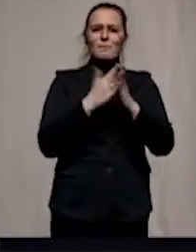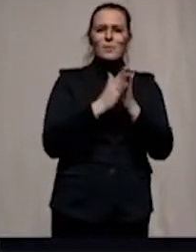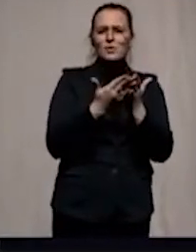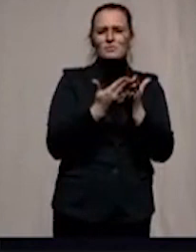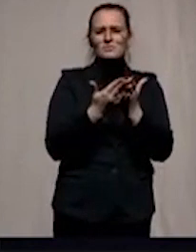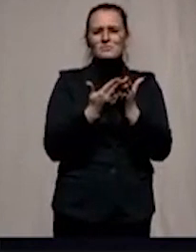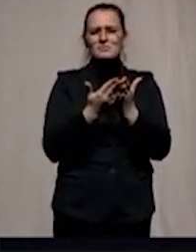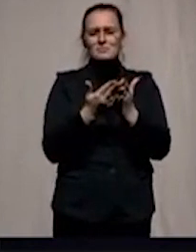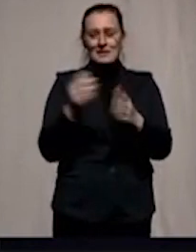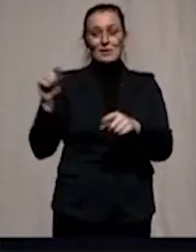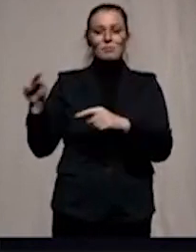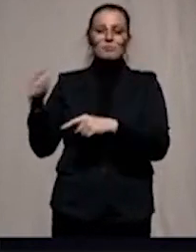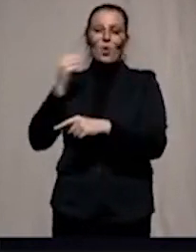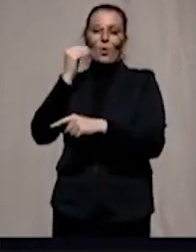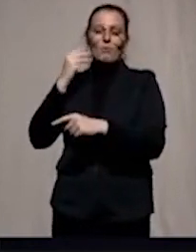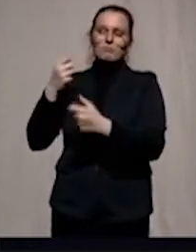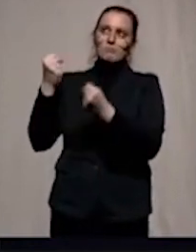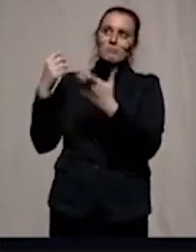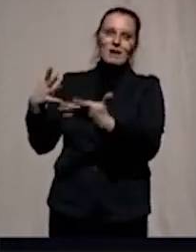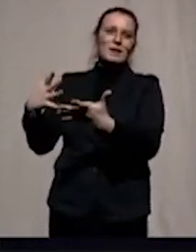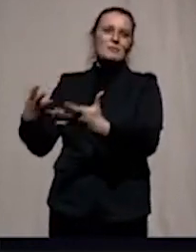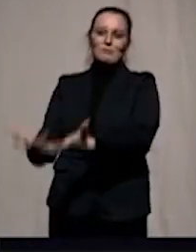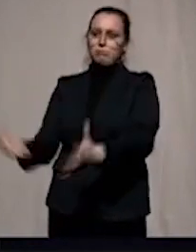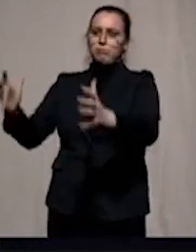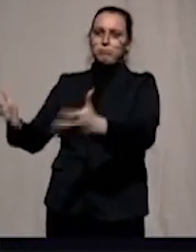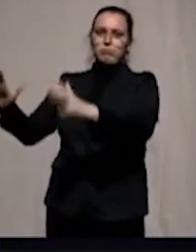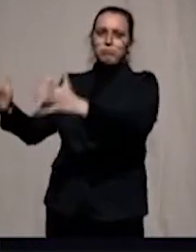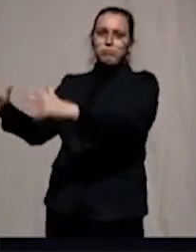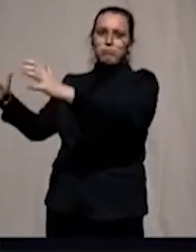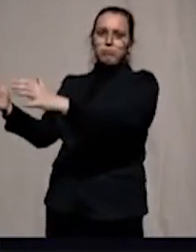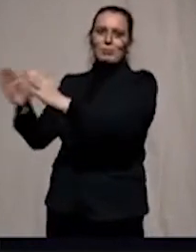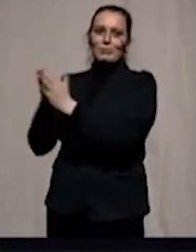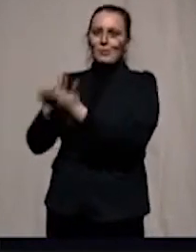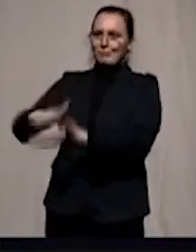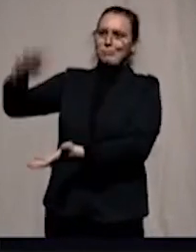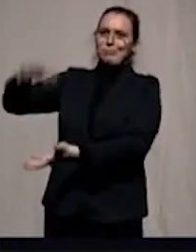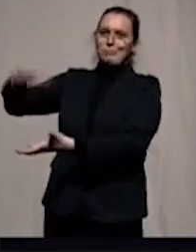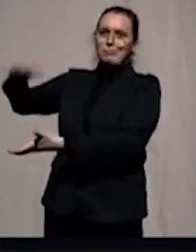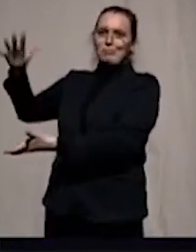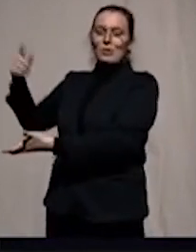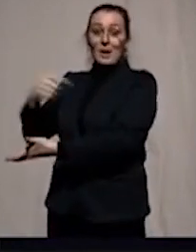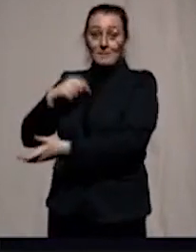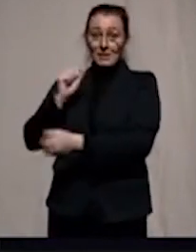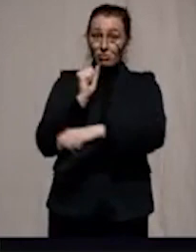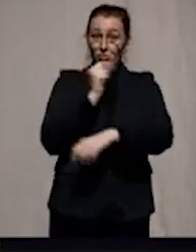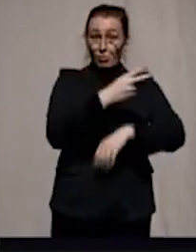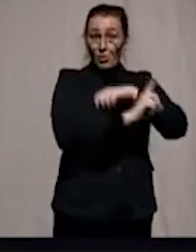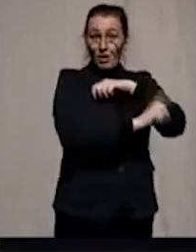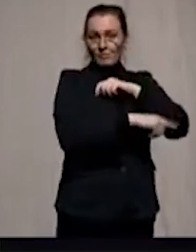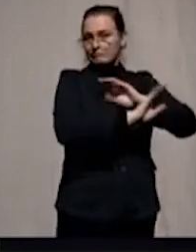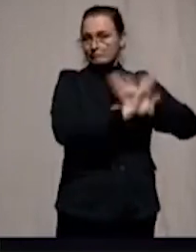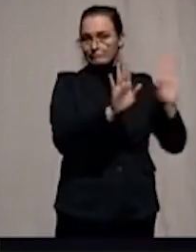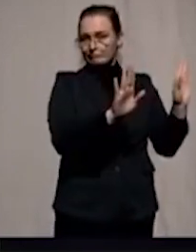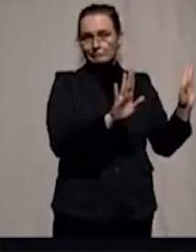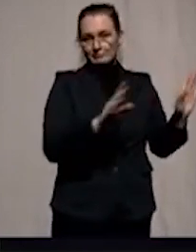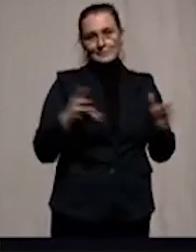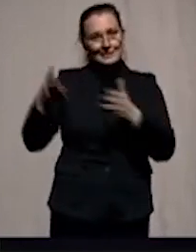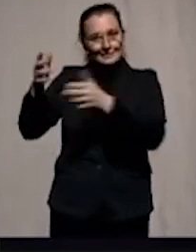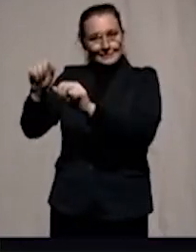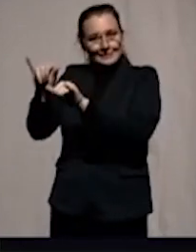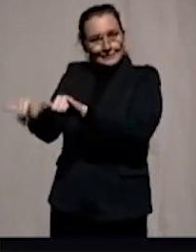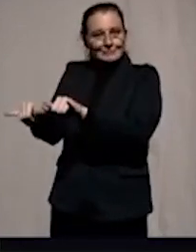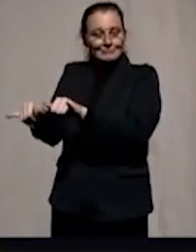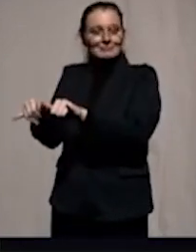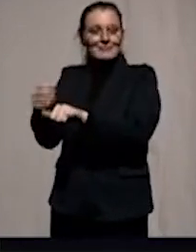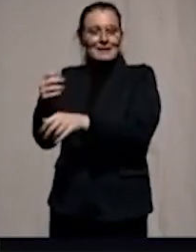at home, and that's one of like 3 different baskets I have full of notebooks. I don't throw anything out, and none of them are set up like every day, dear diary, and